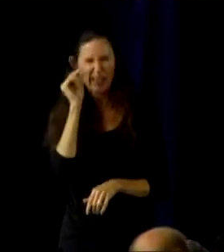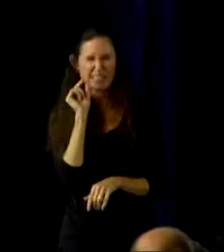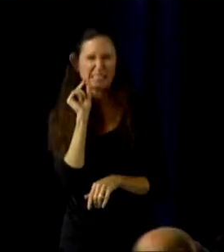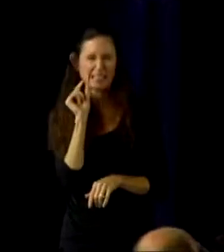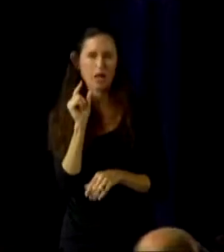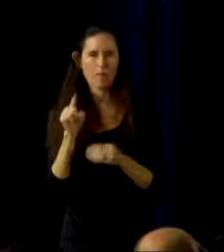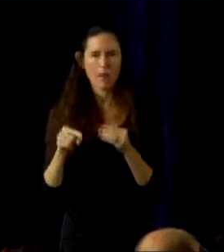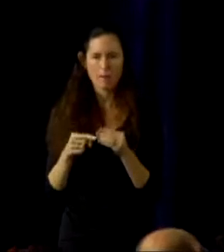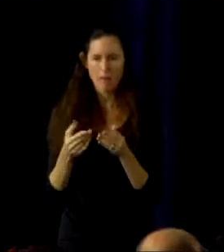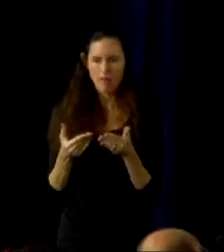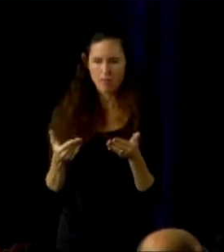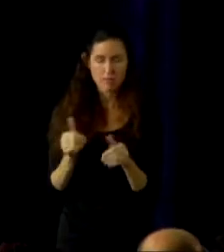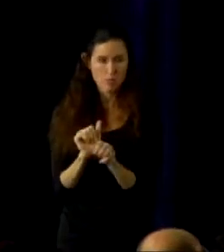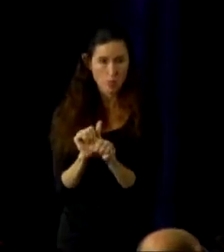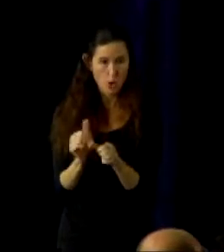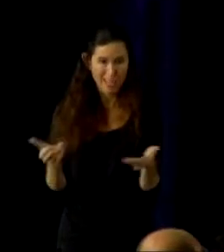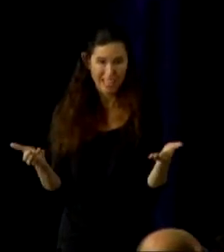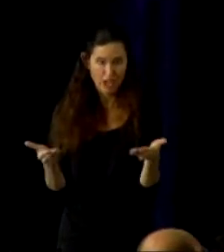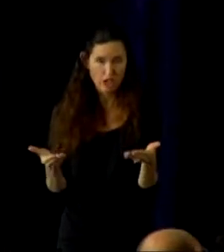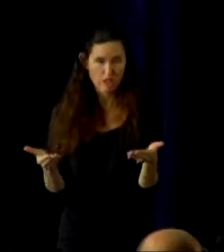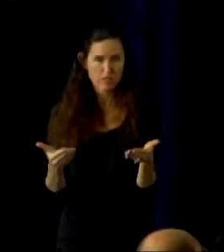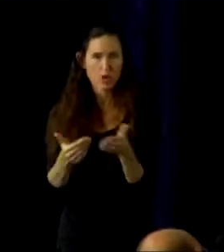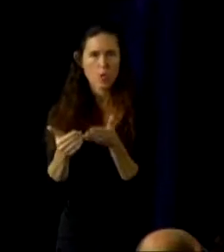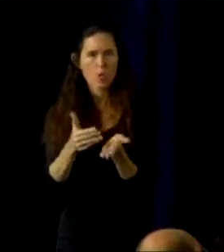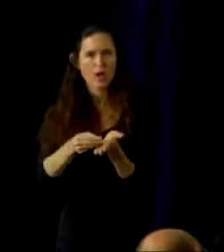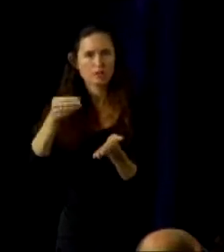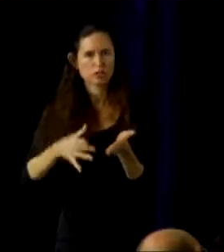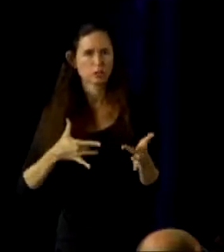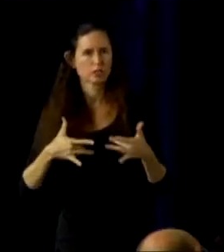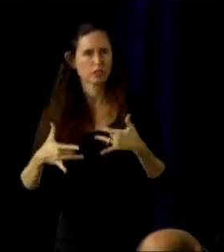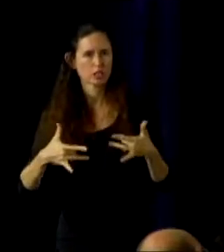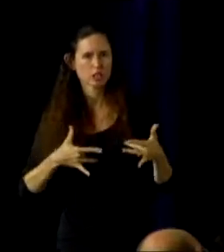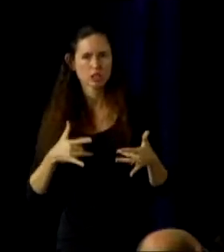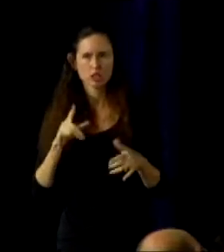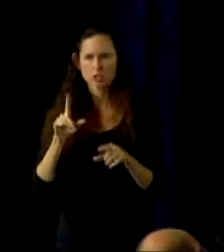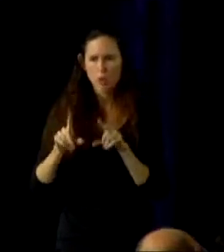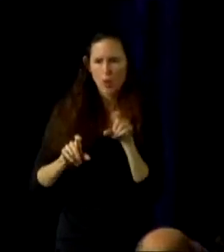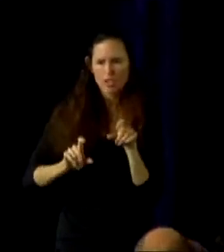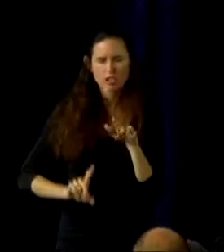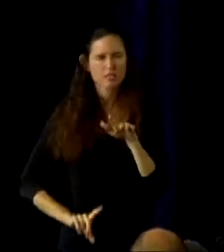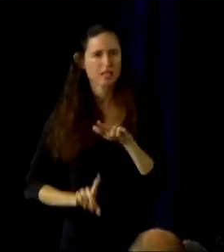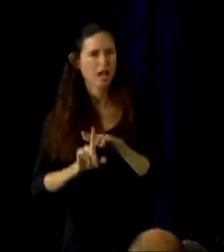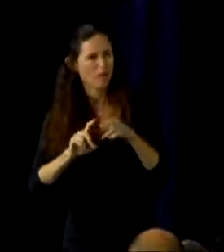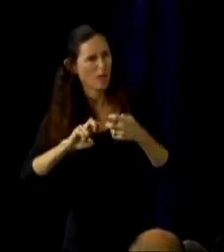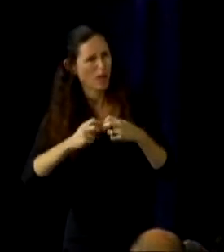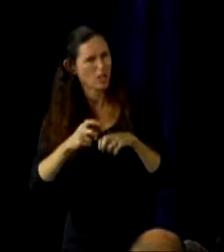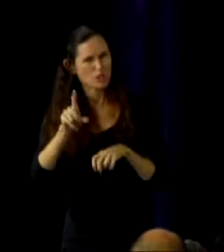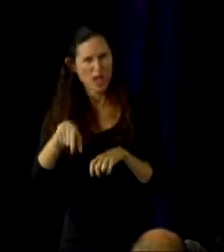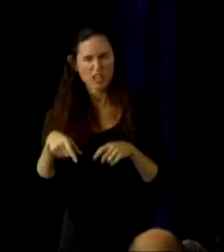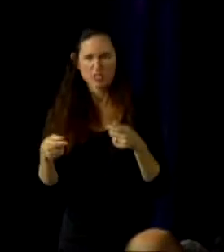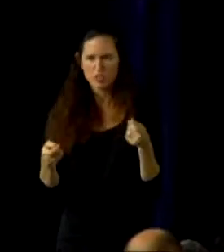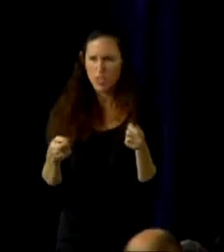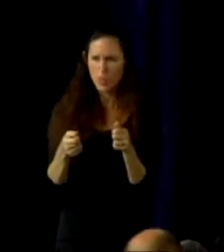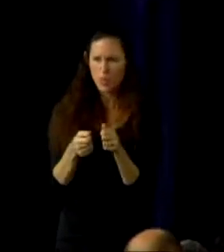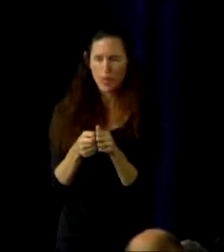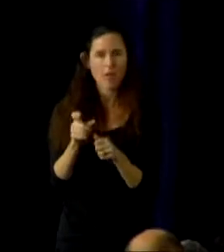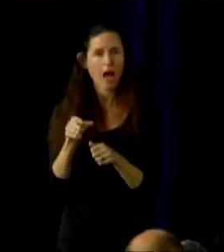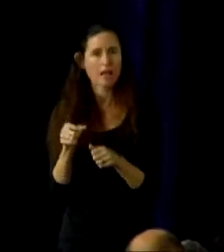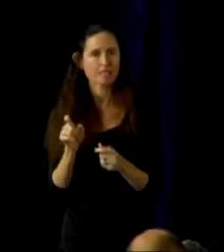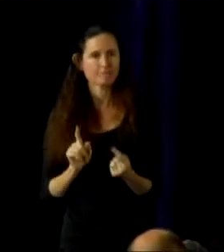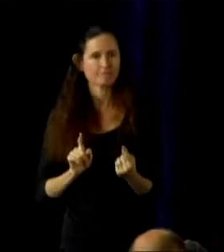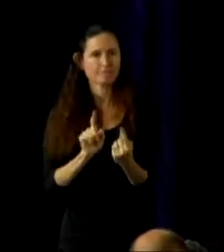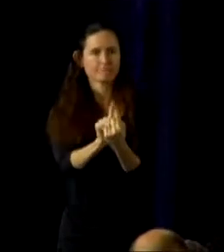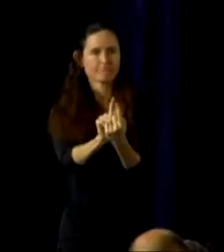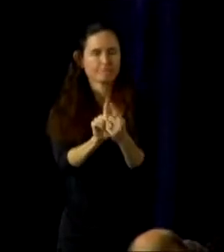here than anyone. And so whenever the student concerns and questions or came up or just issues you need to deal with, I needed a go-to